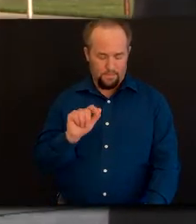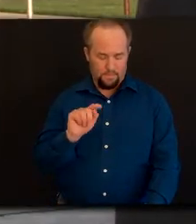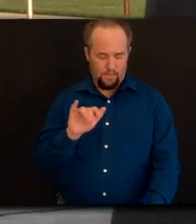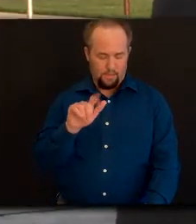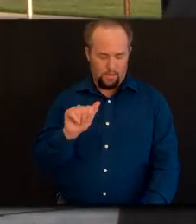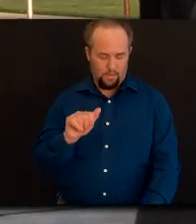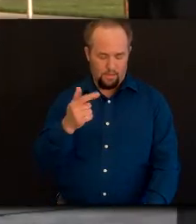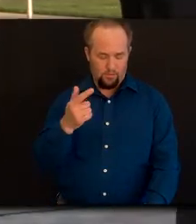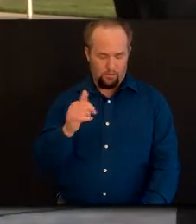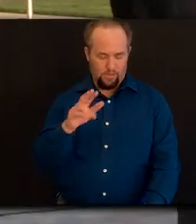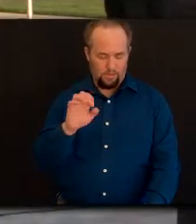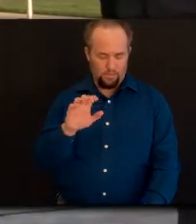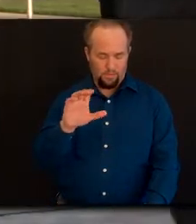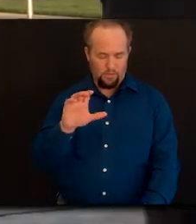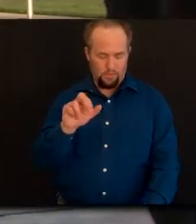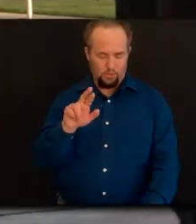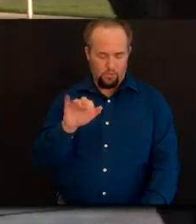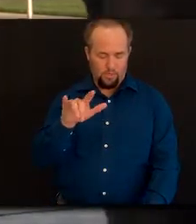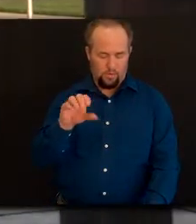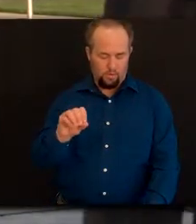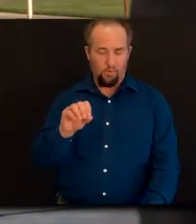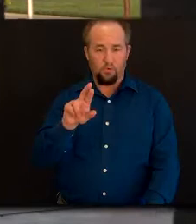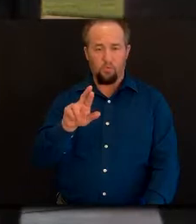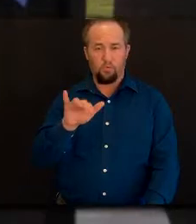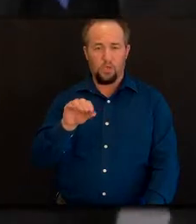Natalia Grace Carrillo Rios.